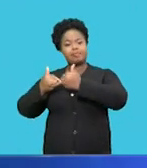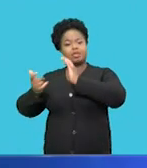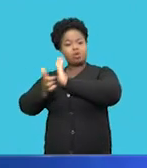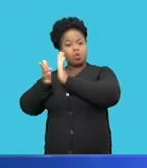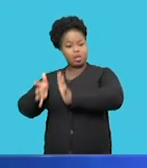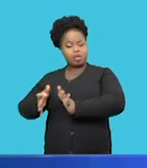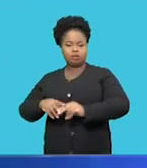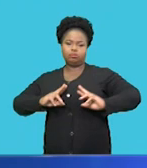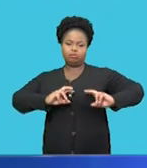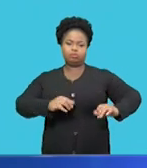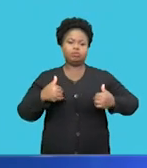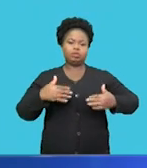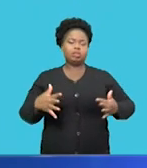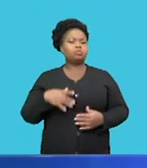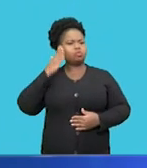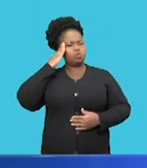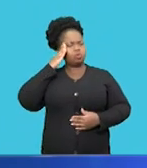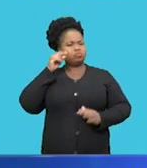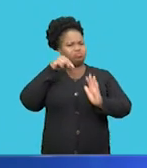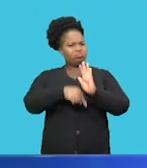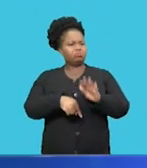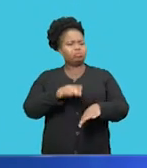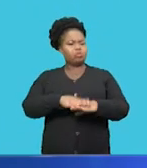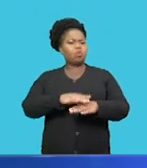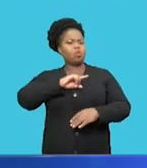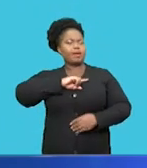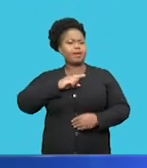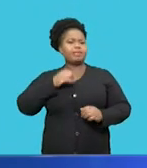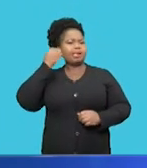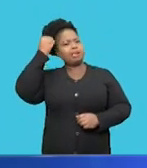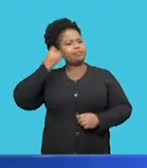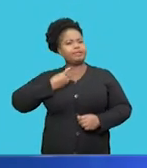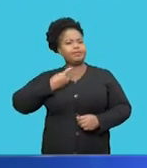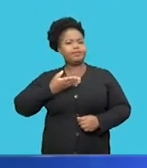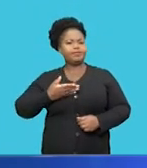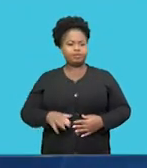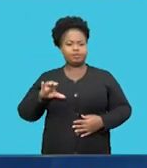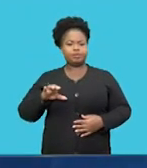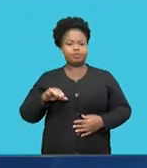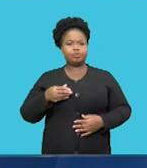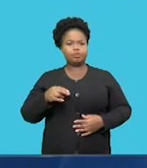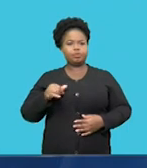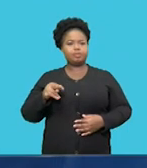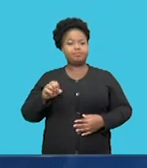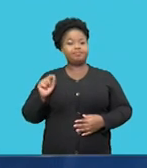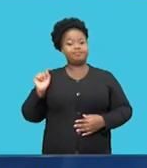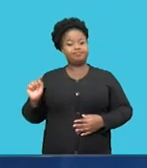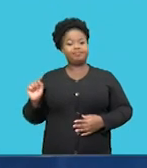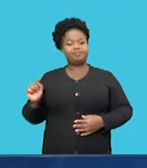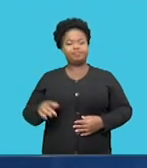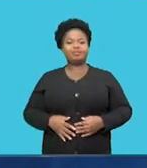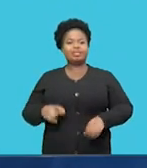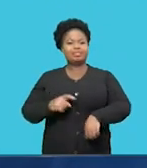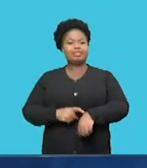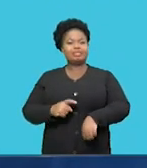ya molao e tlo thongwa molemong wa ho tsweletsa diphuputso ho ipolayeng ha moithutwana ena. No firms obviously I give them a time